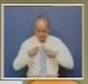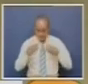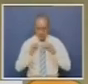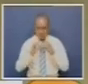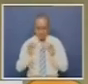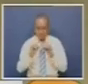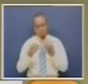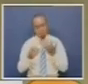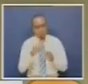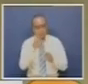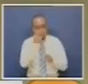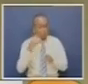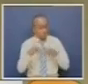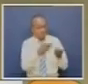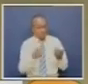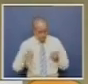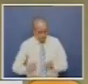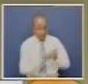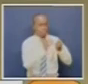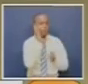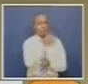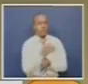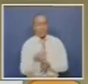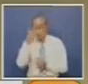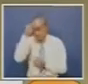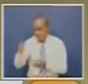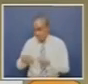it, I'll support it. If he's